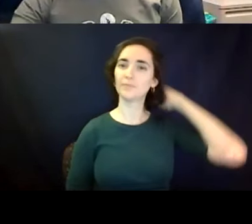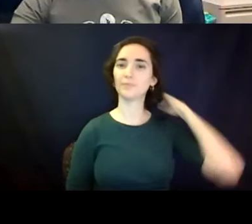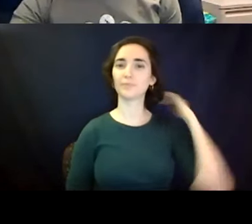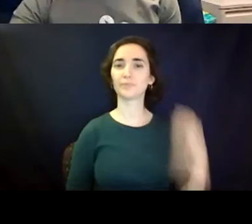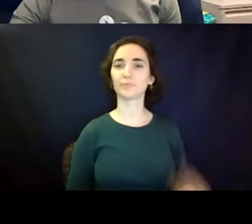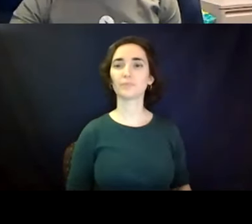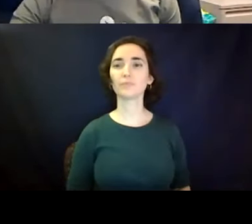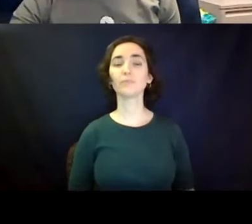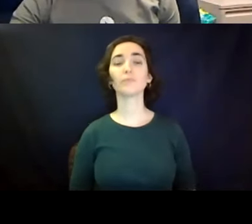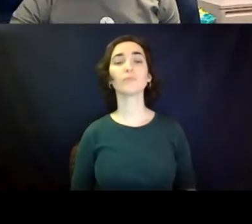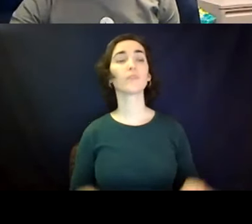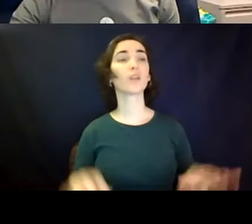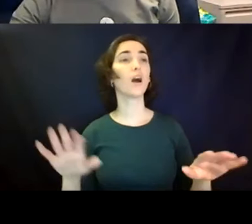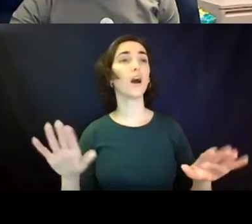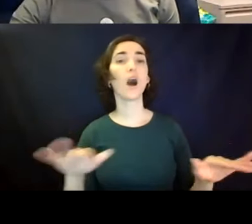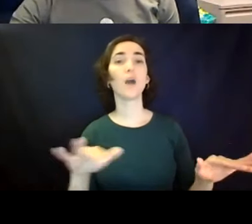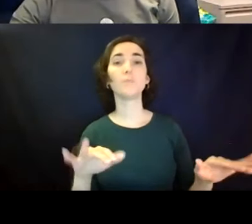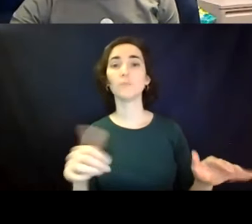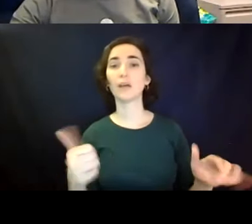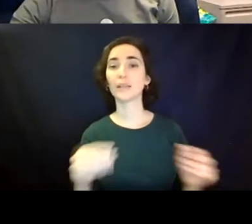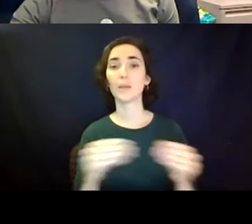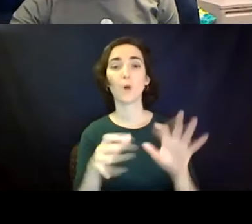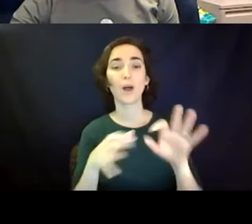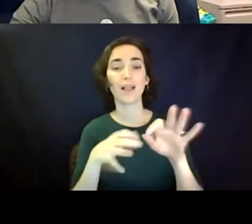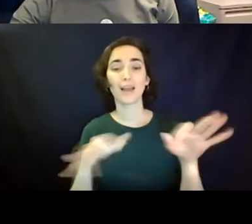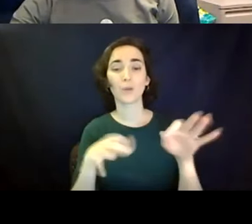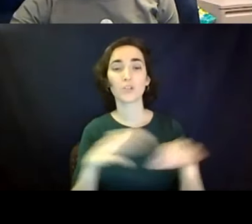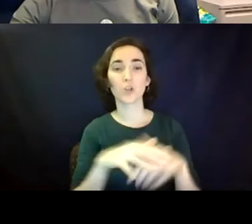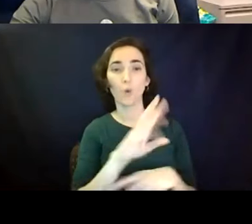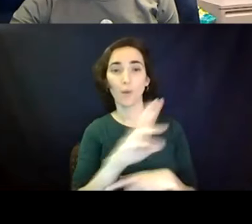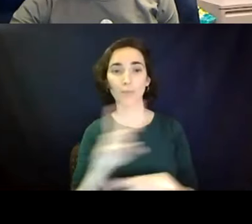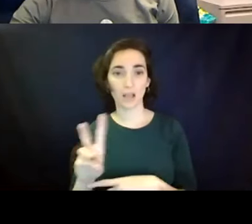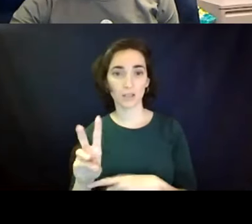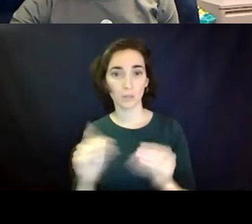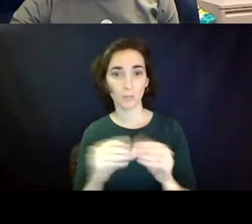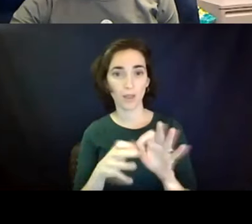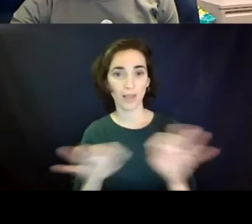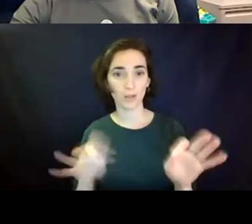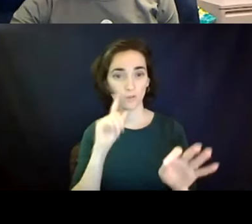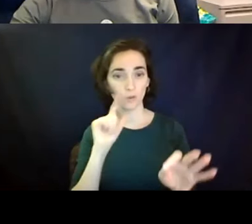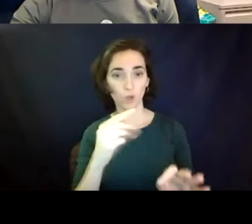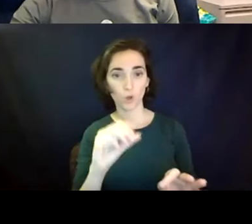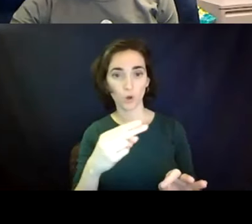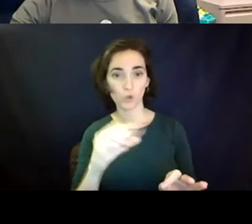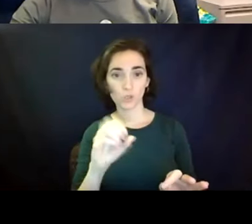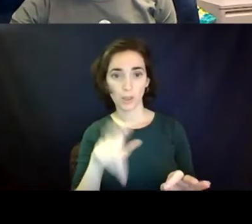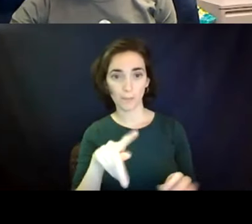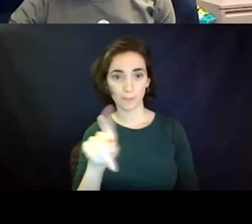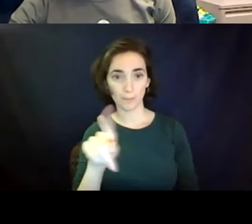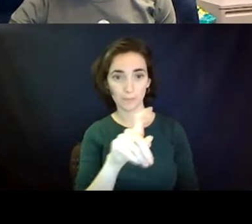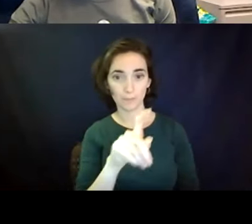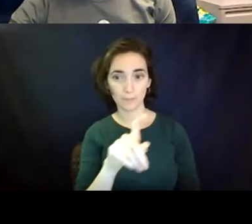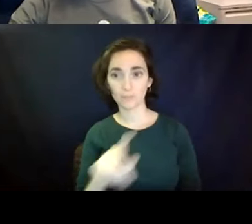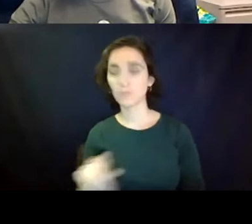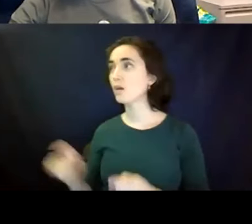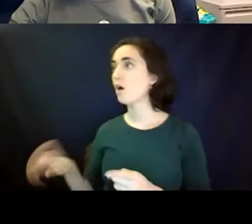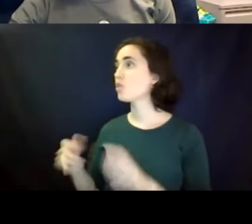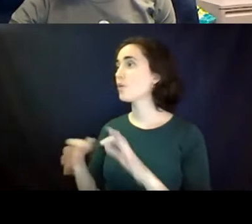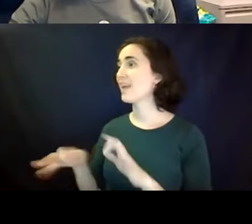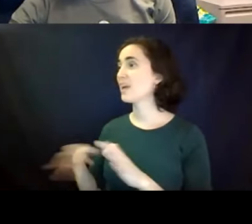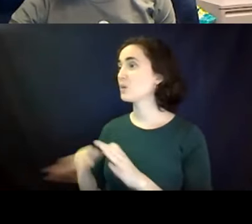Do we have any other language on the website for GOSEP? Any other